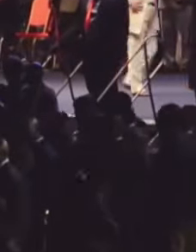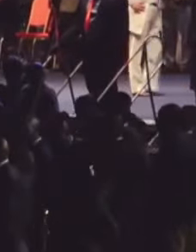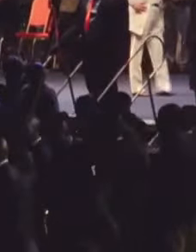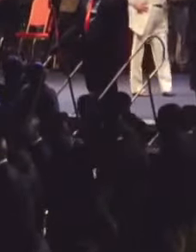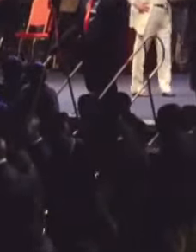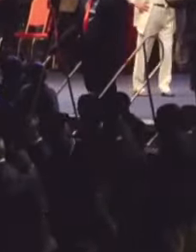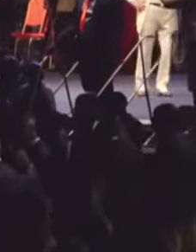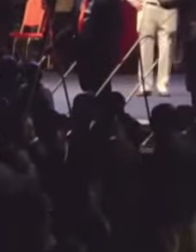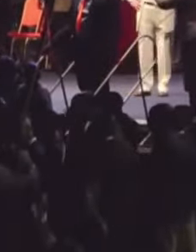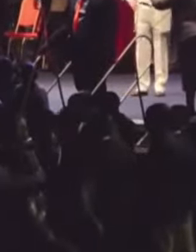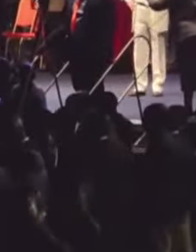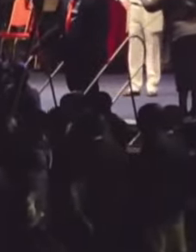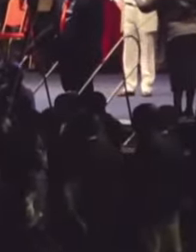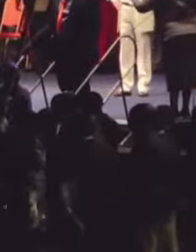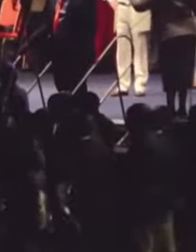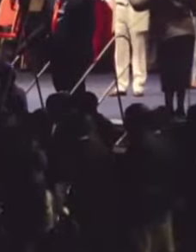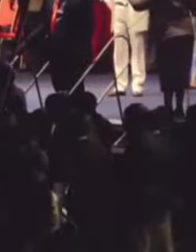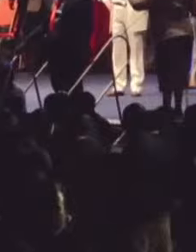this